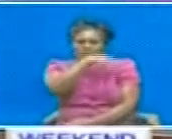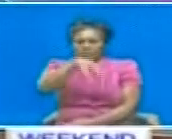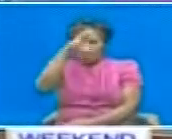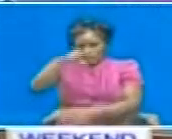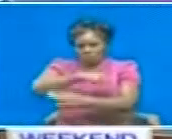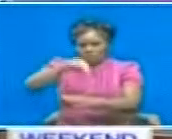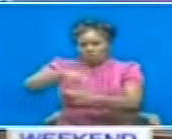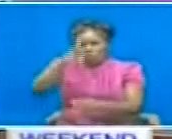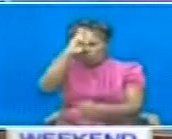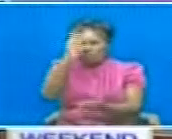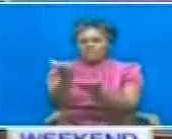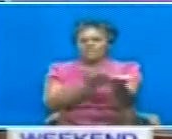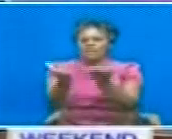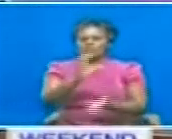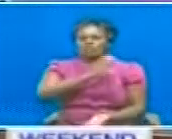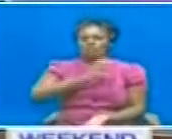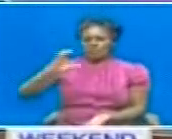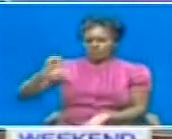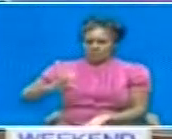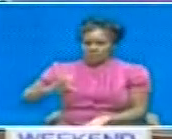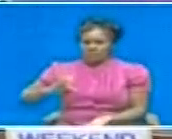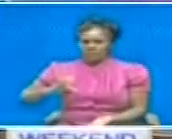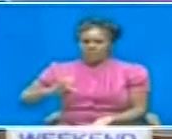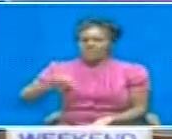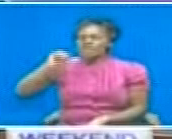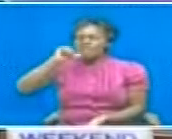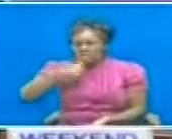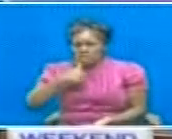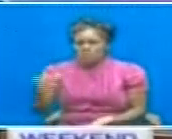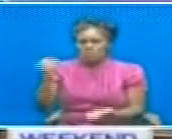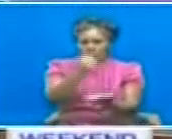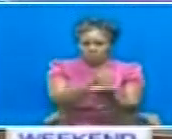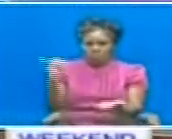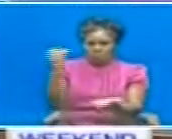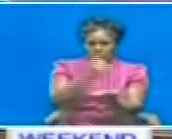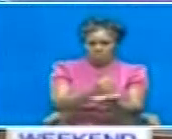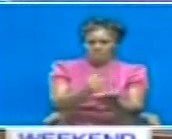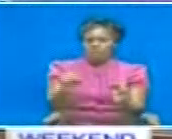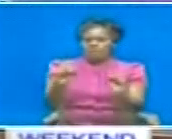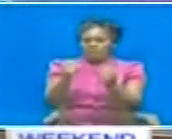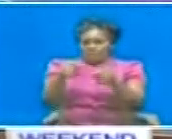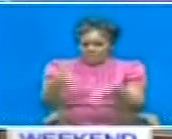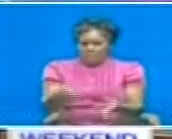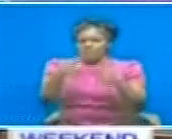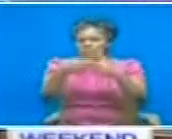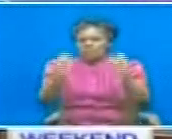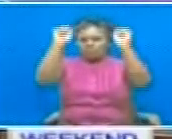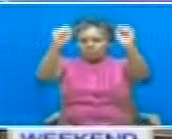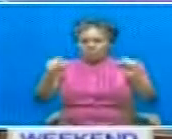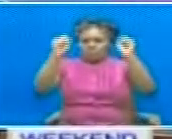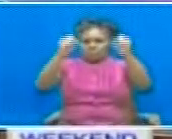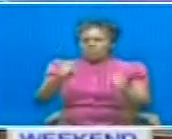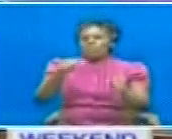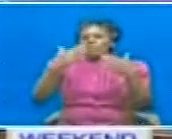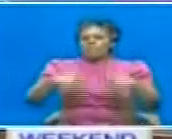the National Police Service Commission announcing a fresh recruitment. This turn of events caused demonstrations in the city today by